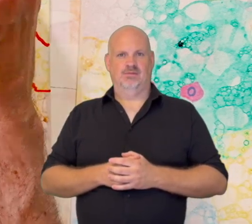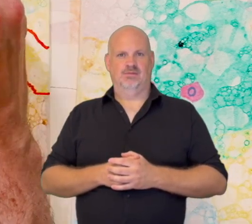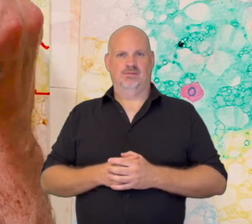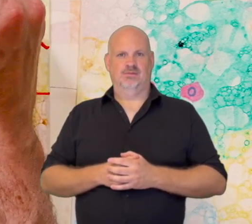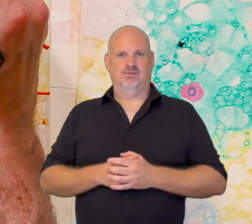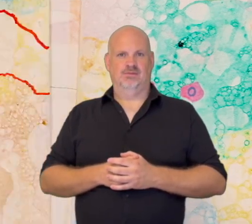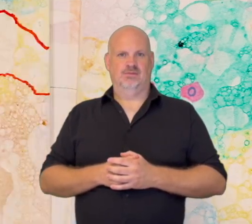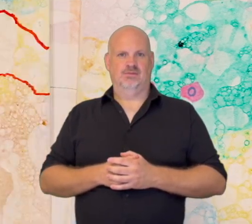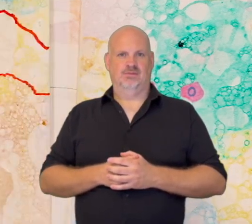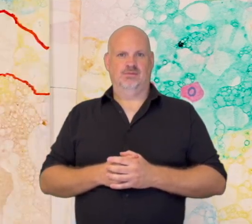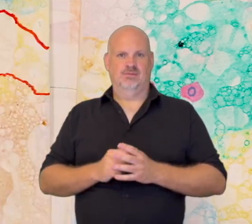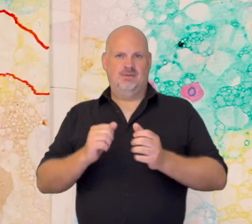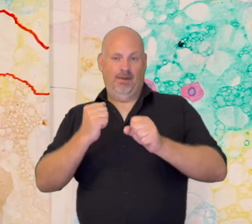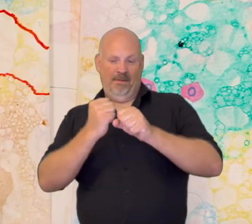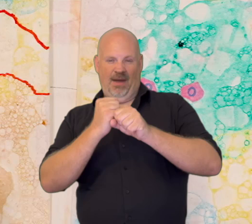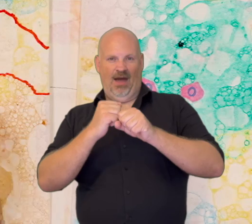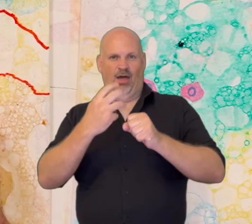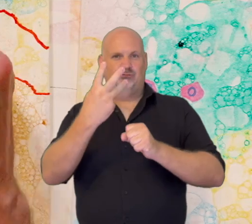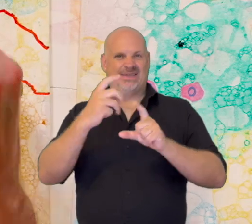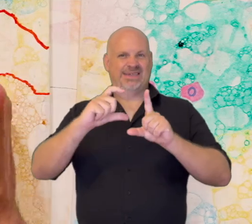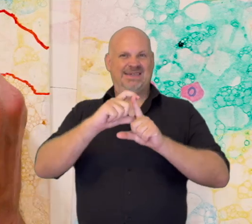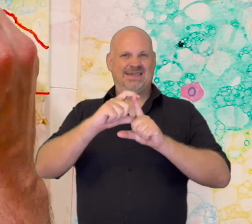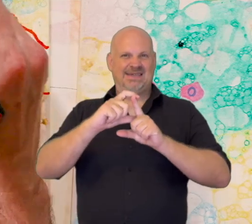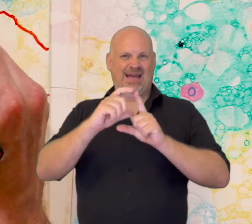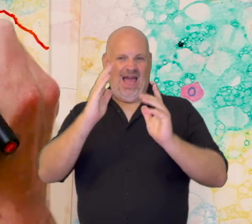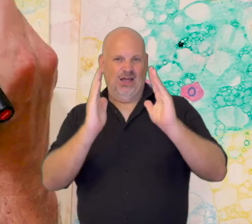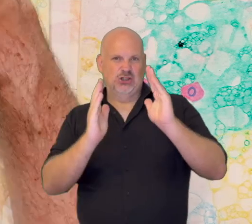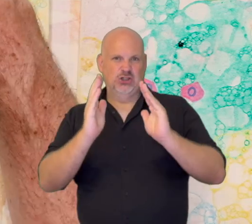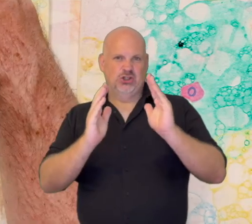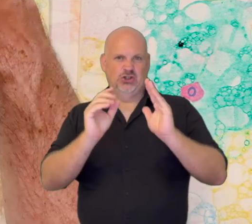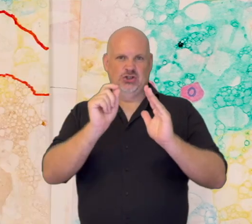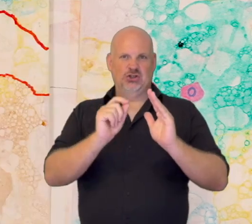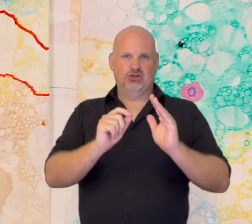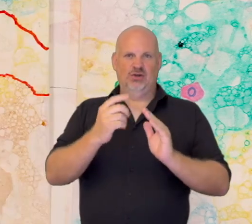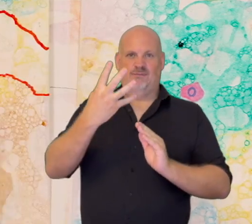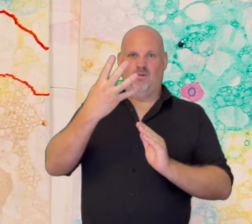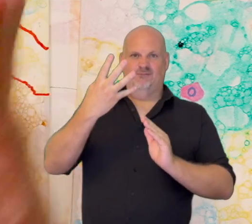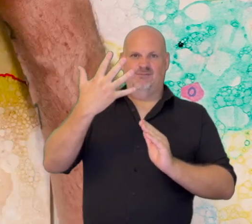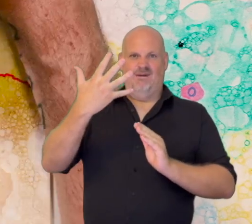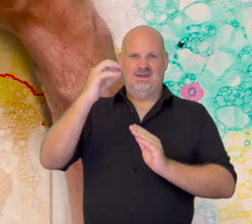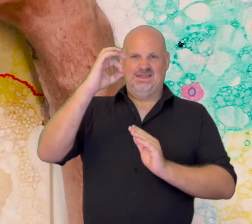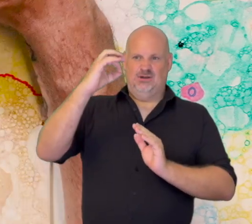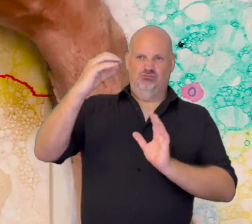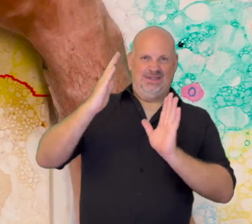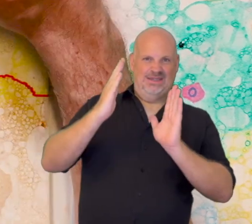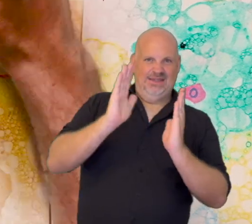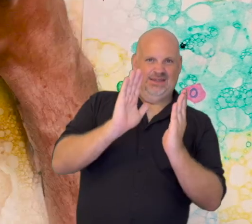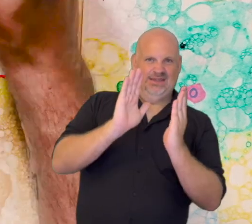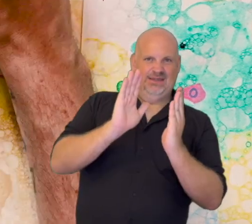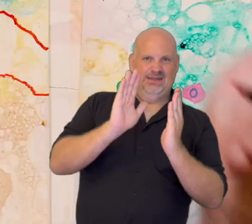And we can kind of turn these into 3D if we get the edges, the corners. We go 45 degrees from each